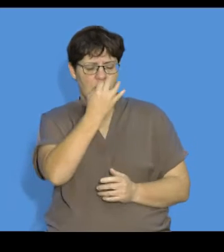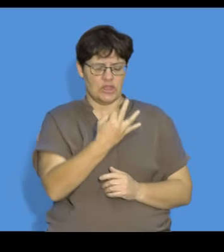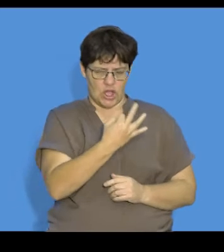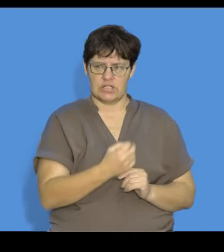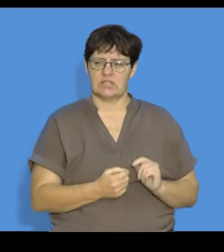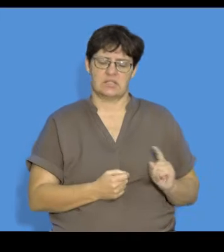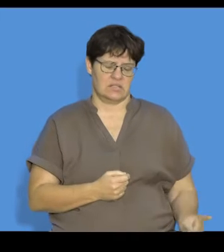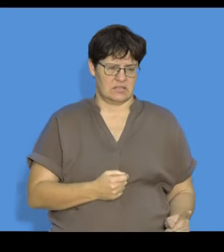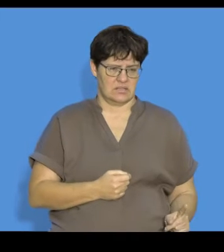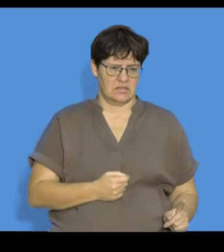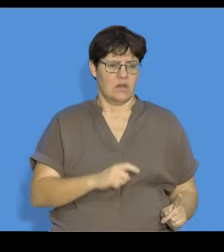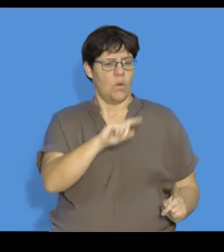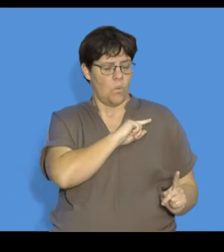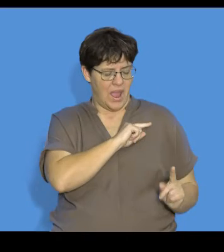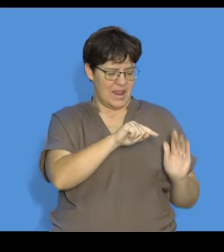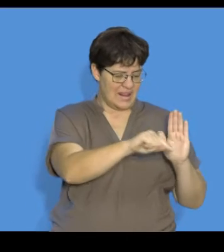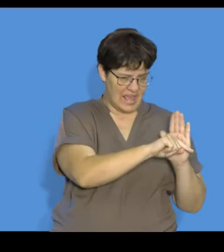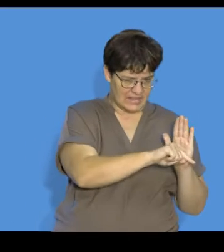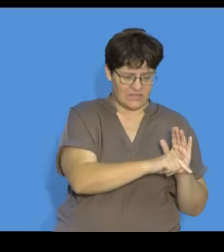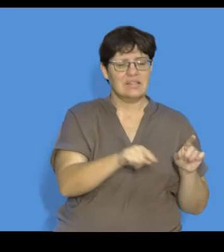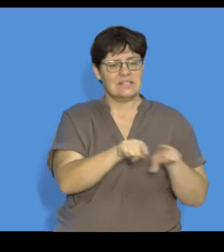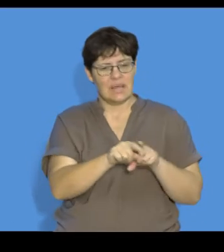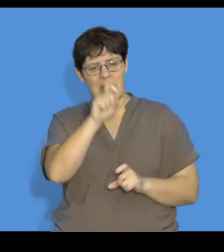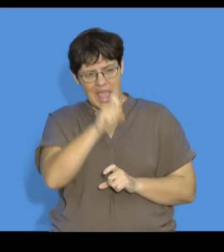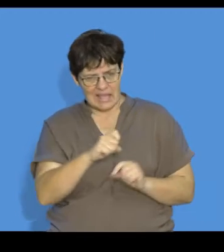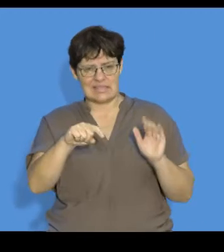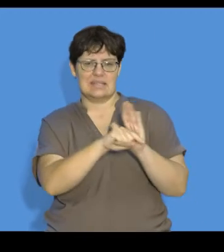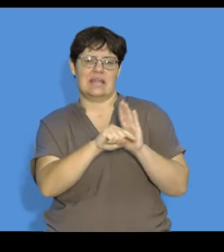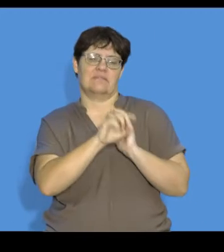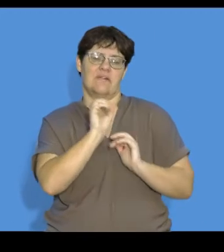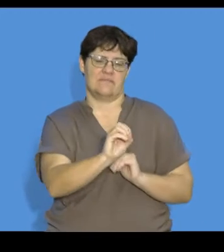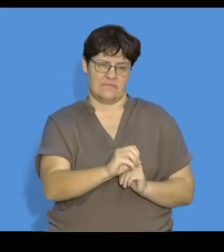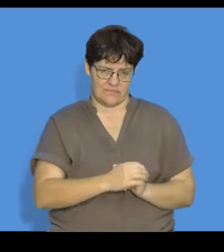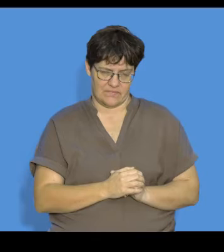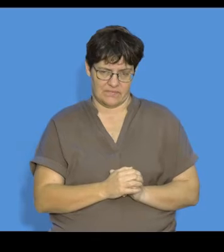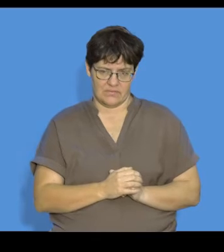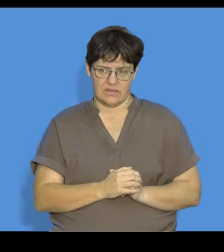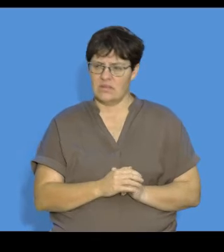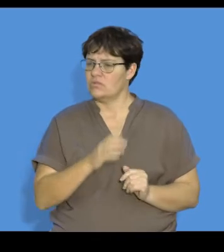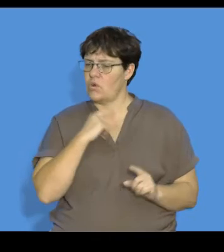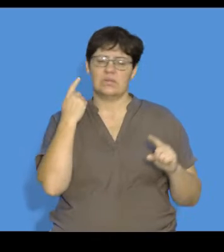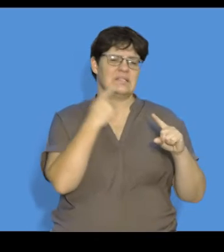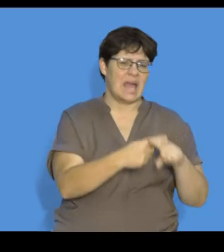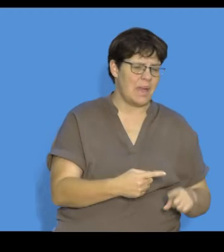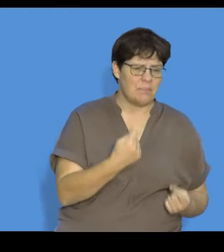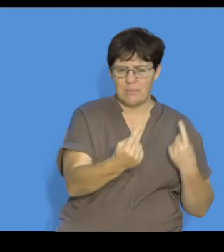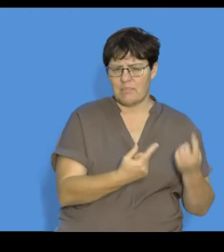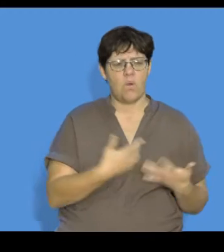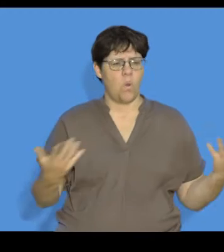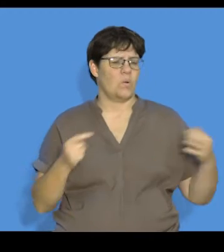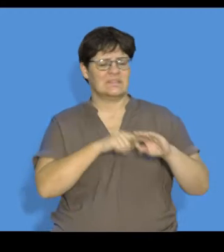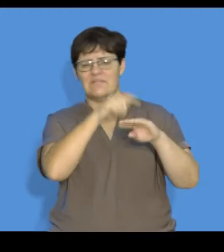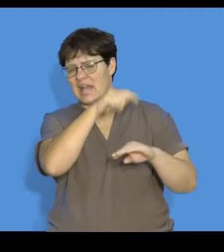are negative and the x values are also negative, when you multiply them or divide them, your answer